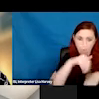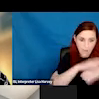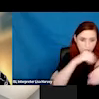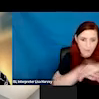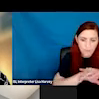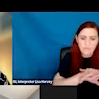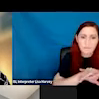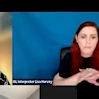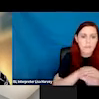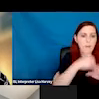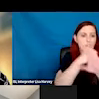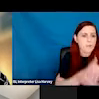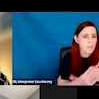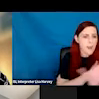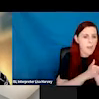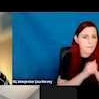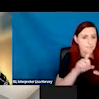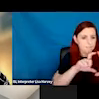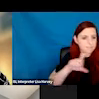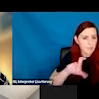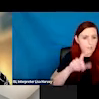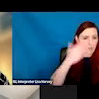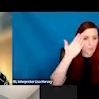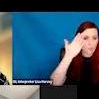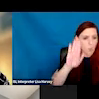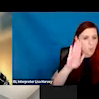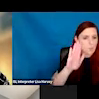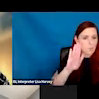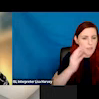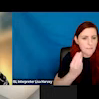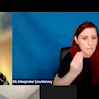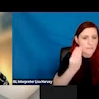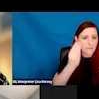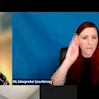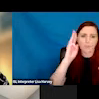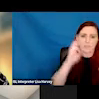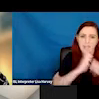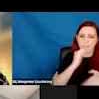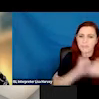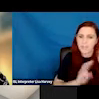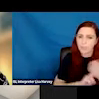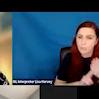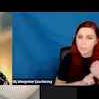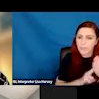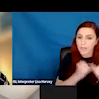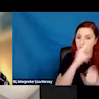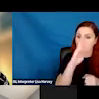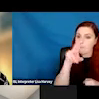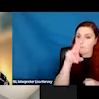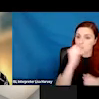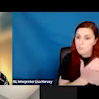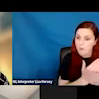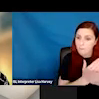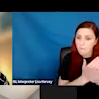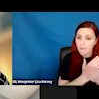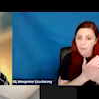The bottom left group of slides is talking about images which are in everyday use, such as bus stops. And